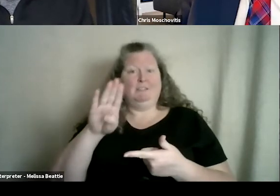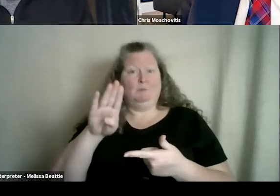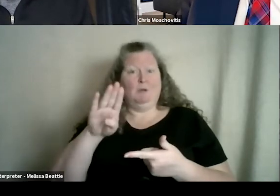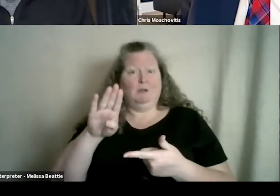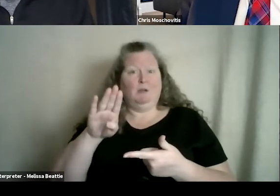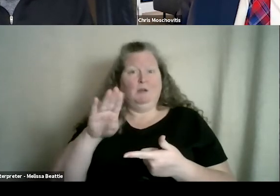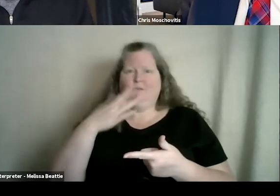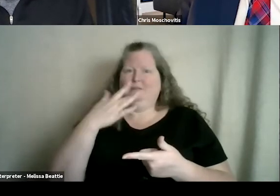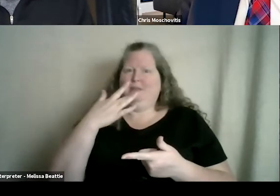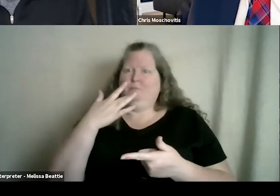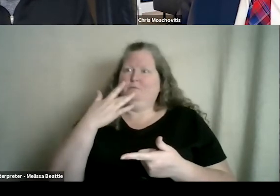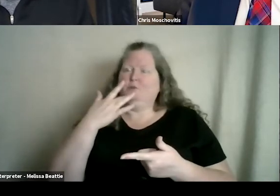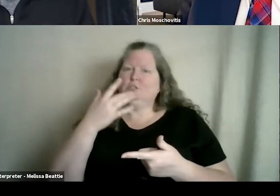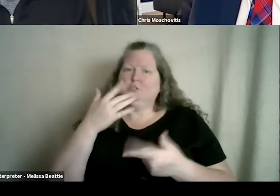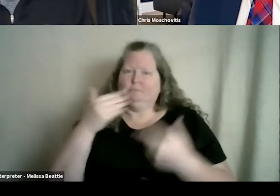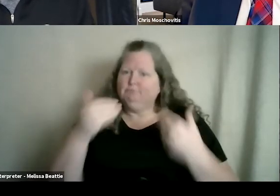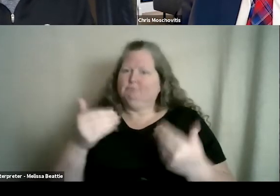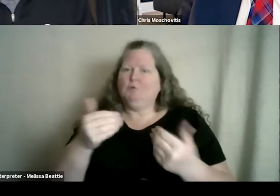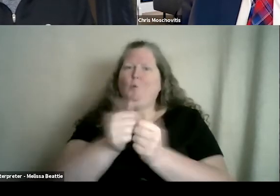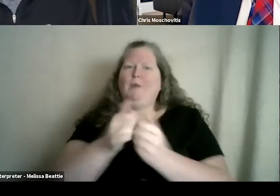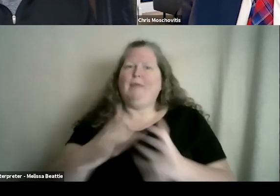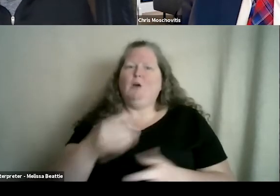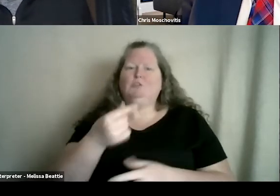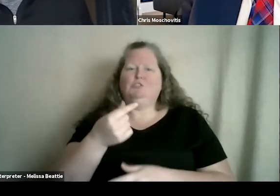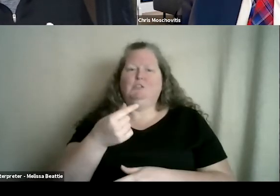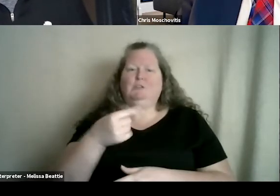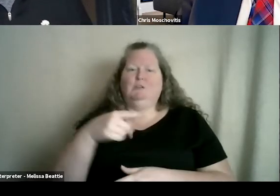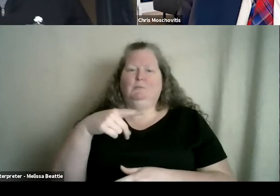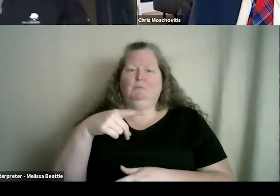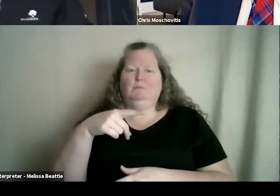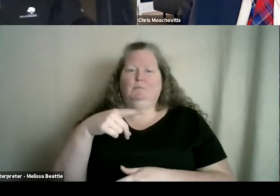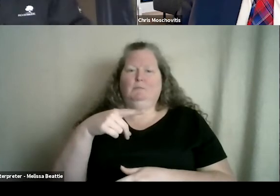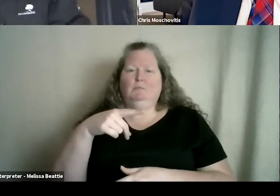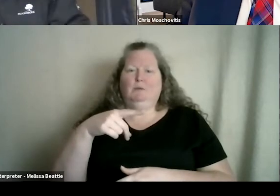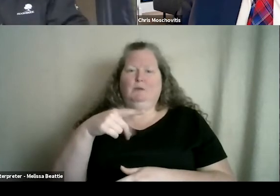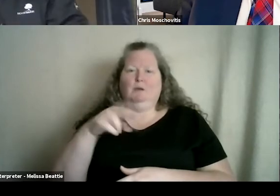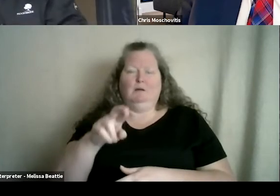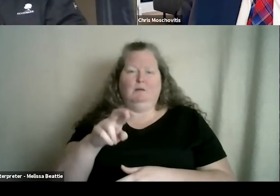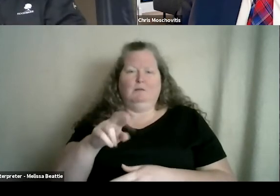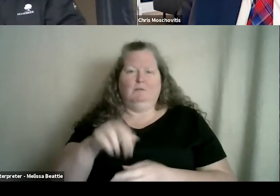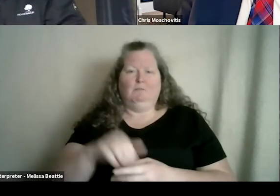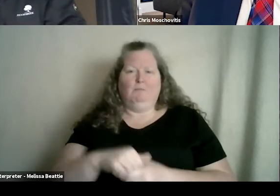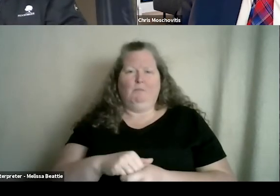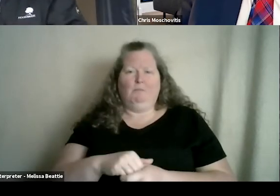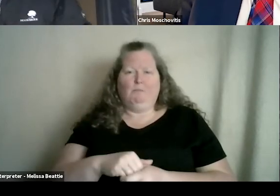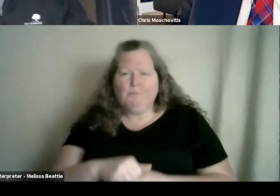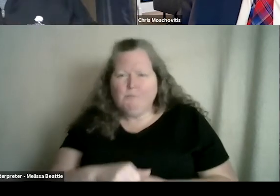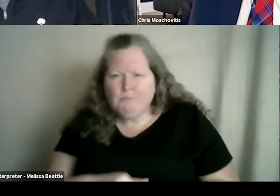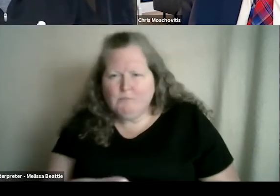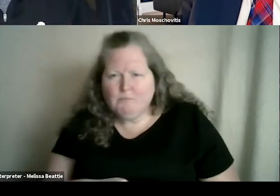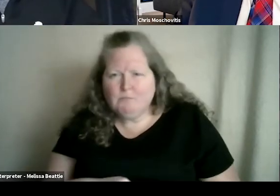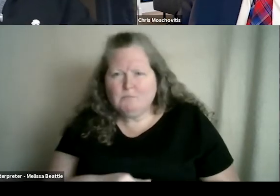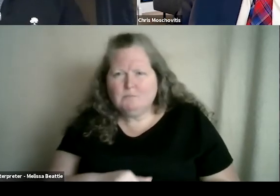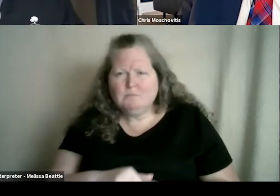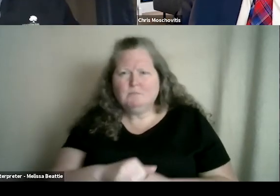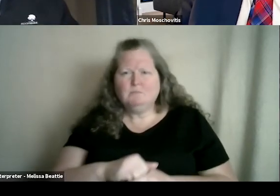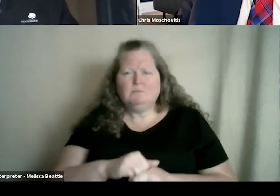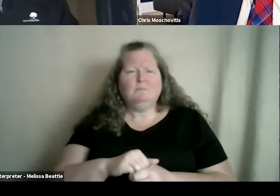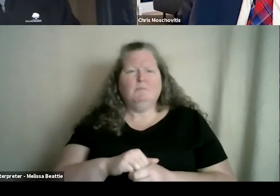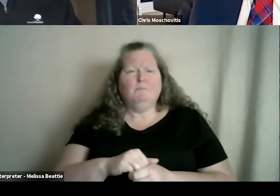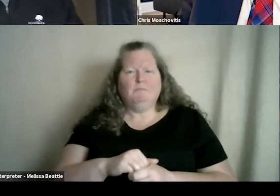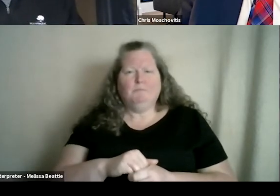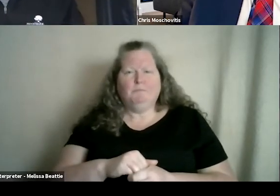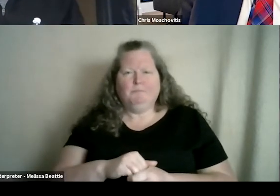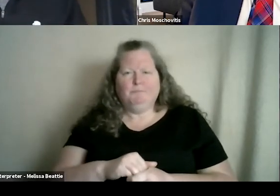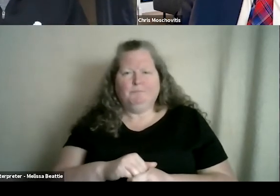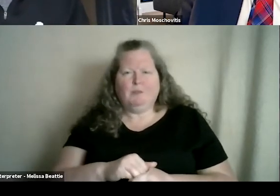right? Right. guess I'm looking at it and going, then what is the